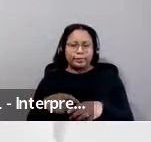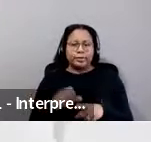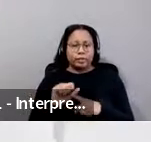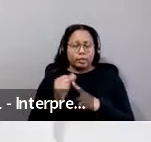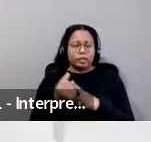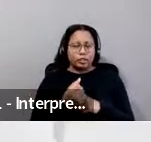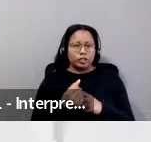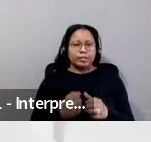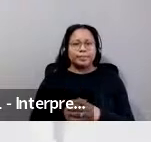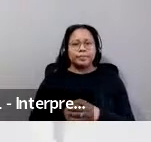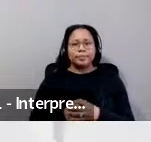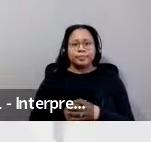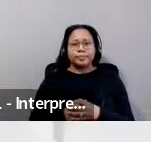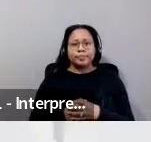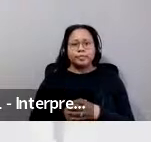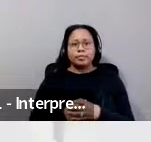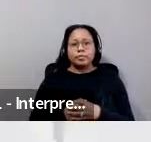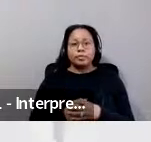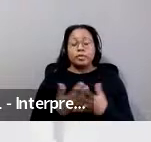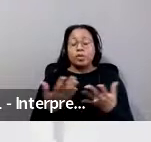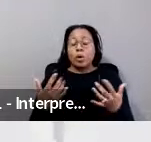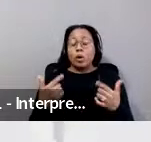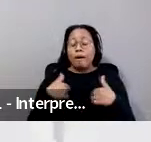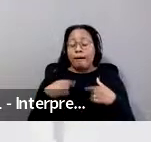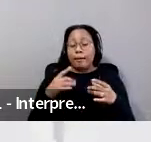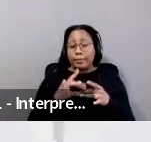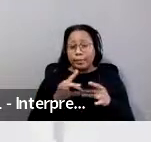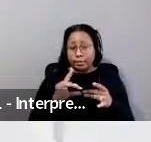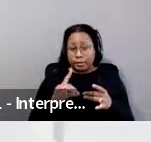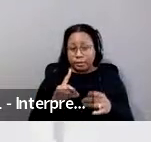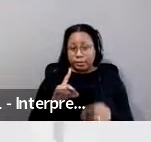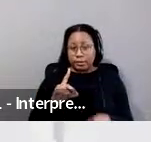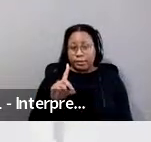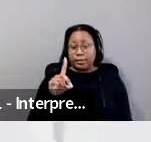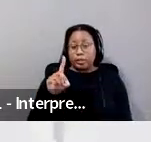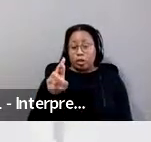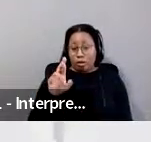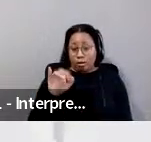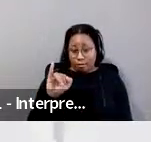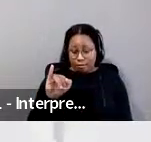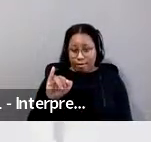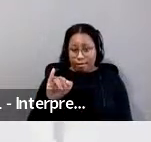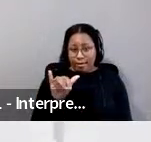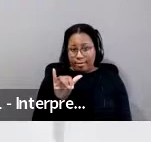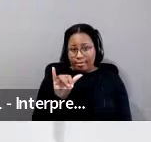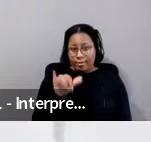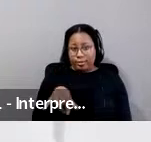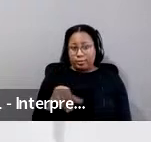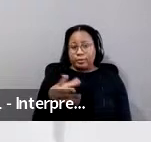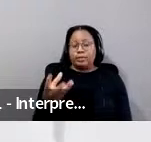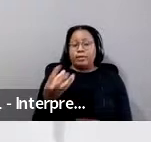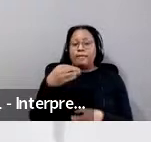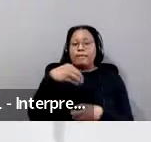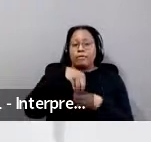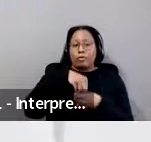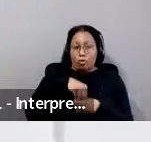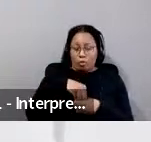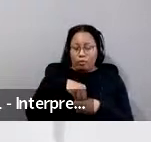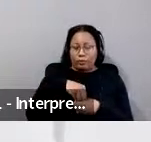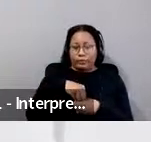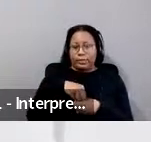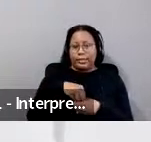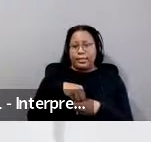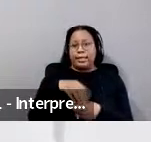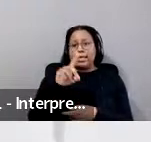So as I mentioned, the DRI, or the Displacement Risk Index, is a component of the overall data tool